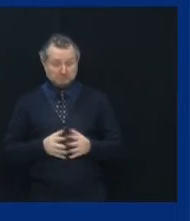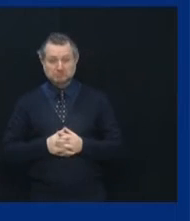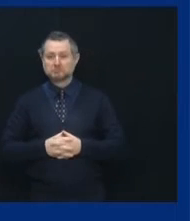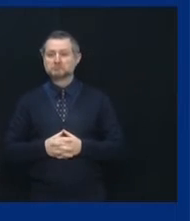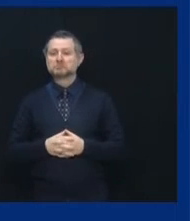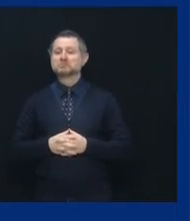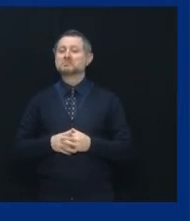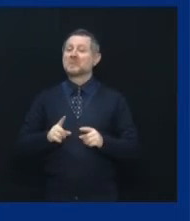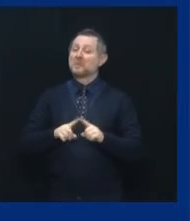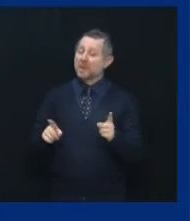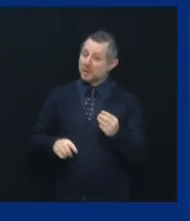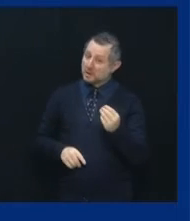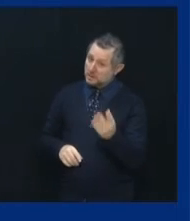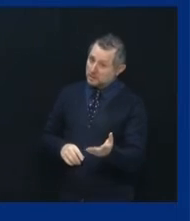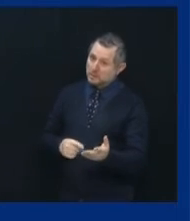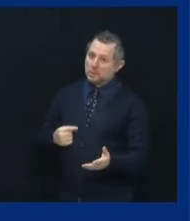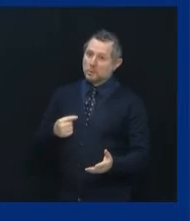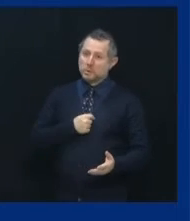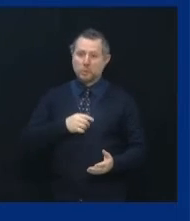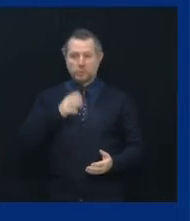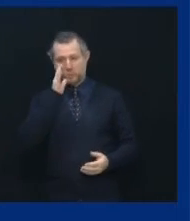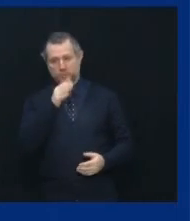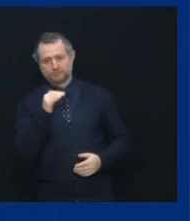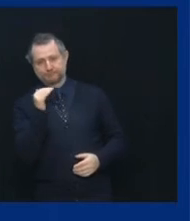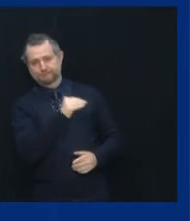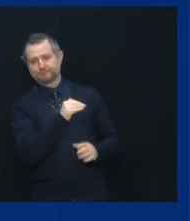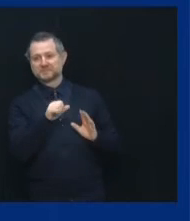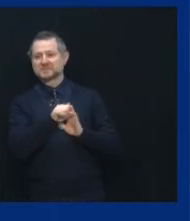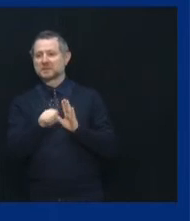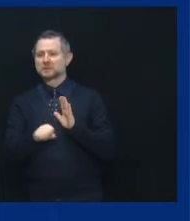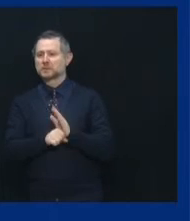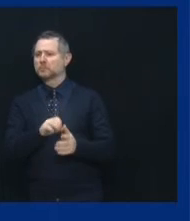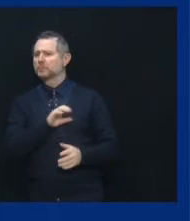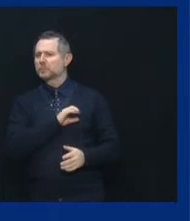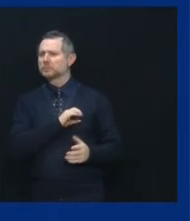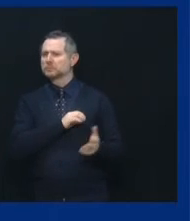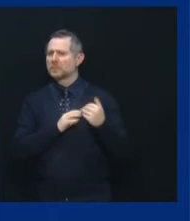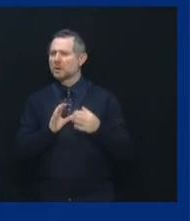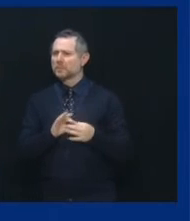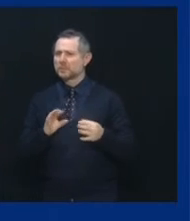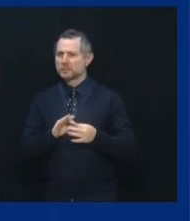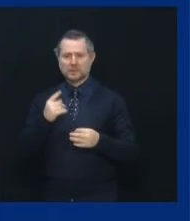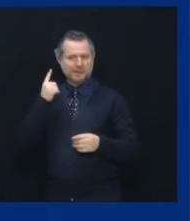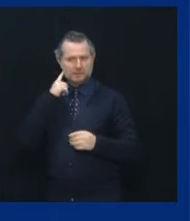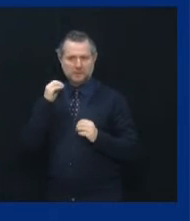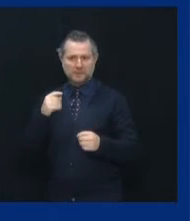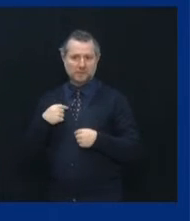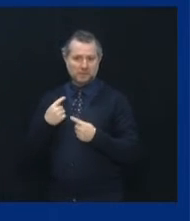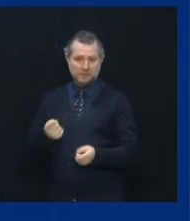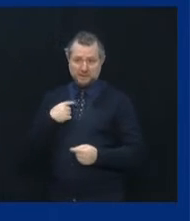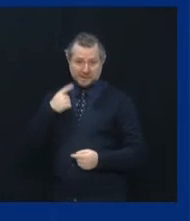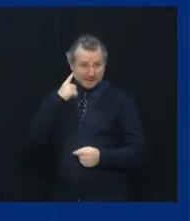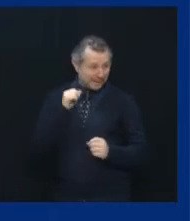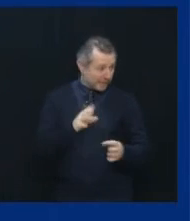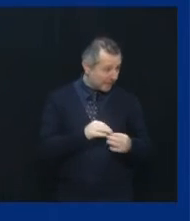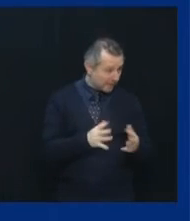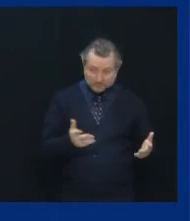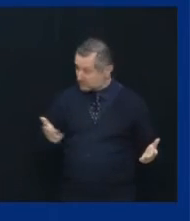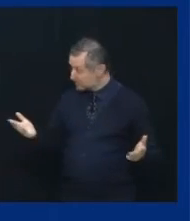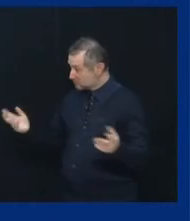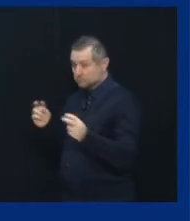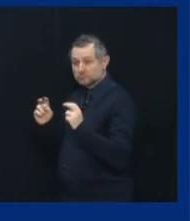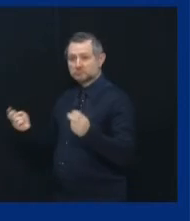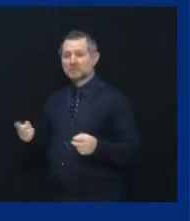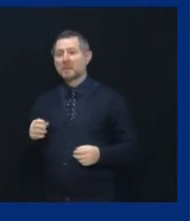But I will check with the state police and see if they have a comment. But I heard nothing. Have you heard anything about that? Yeah, that